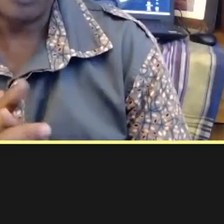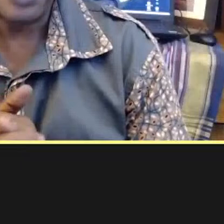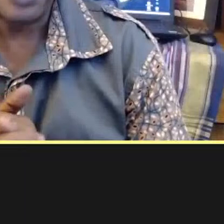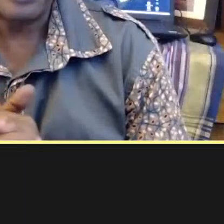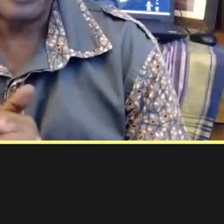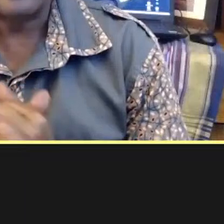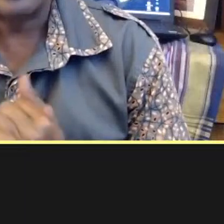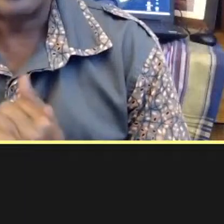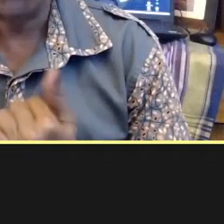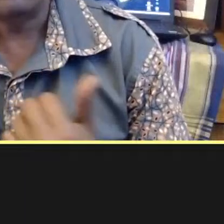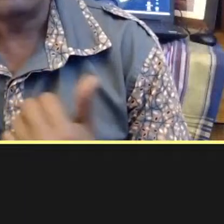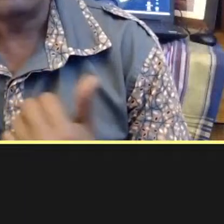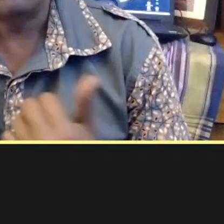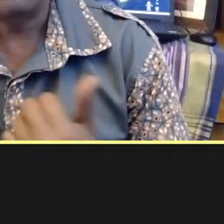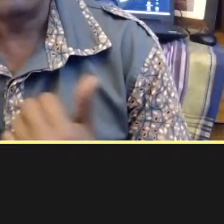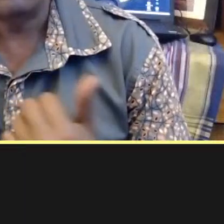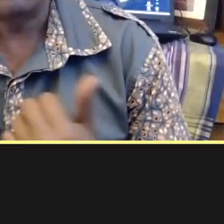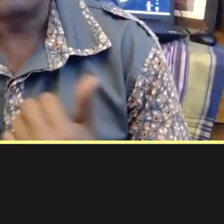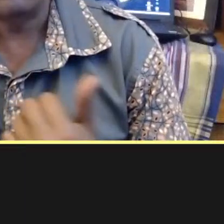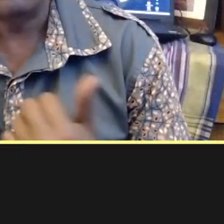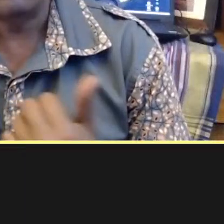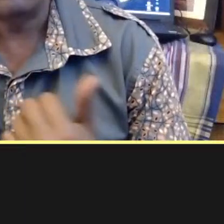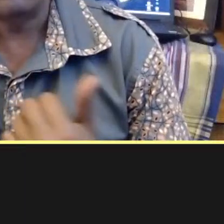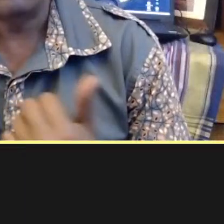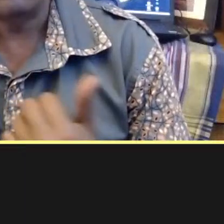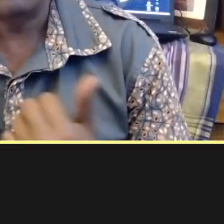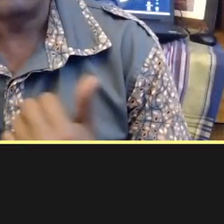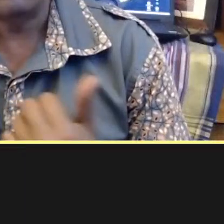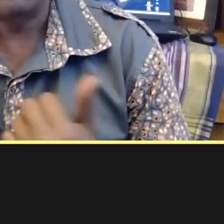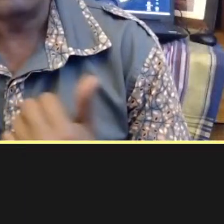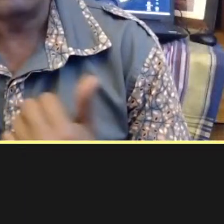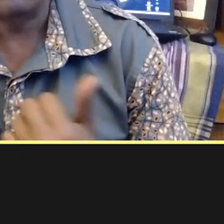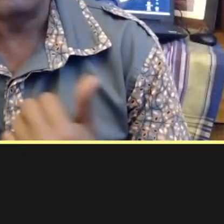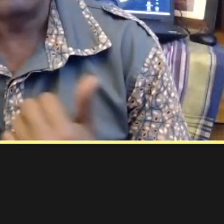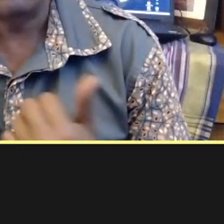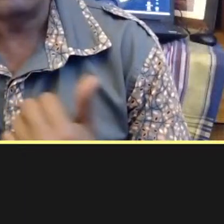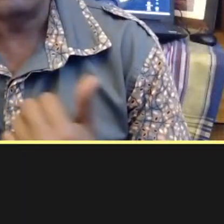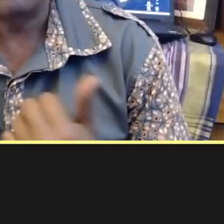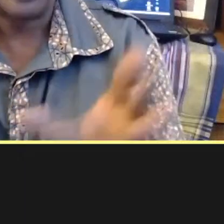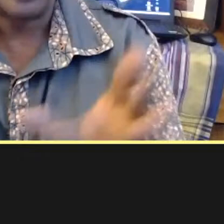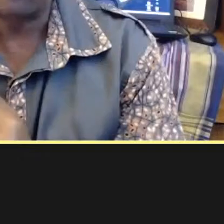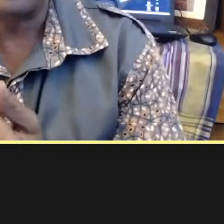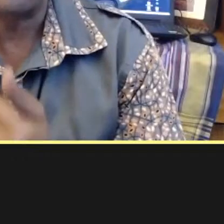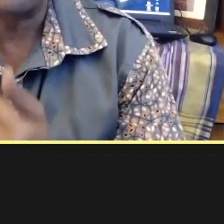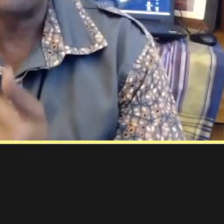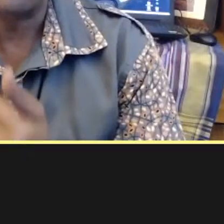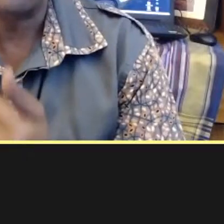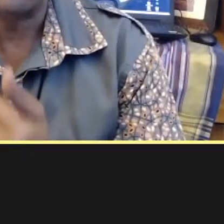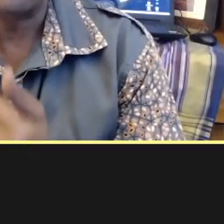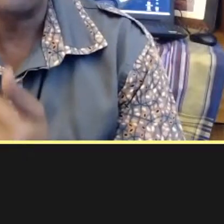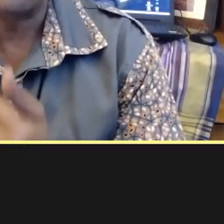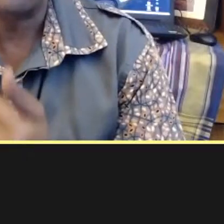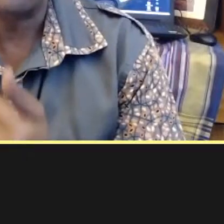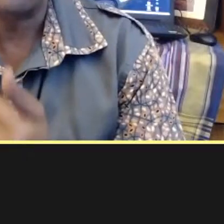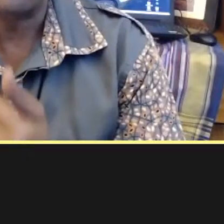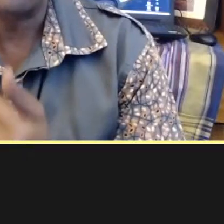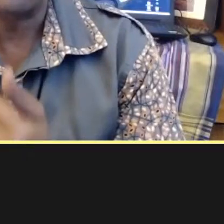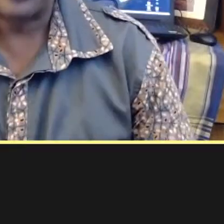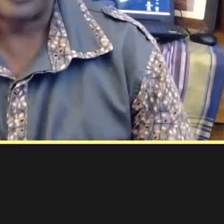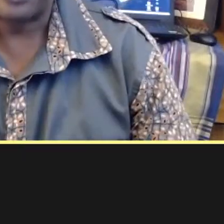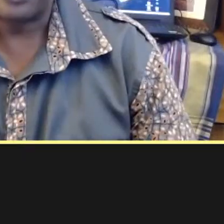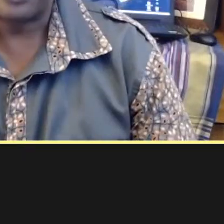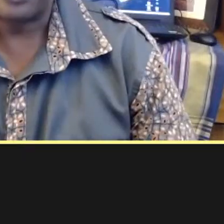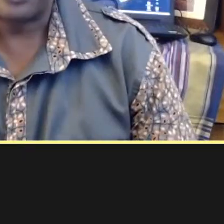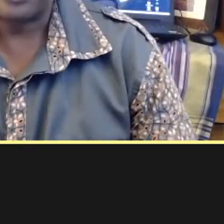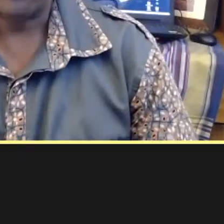the knowledge, skills, and tools to be safe and responsible users of the internet in a fun, enjoyable way. I think you already saw a bit of the video. Kids love